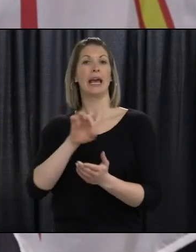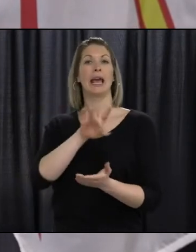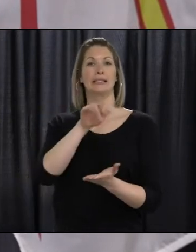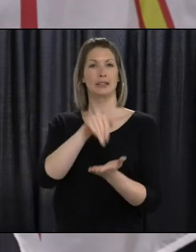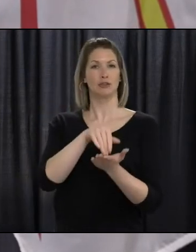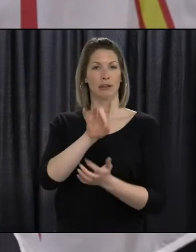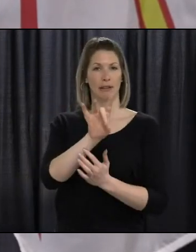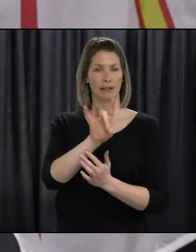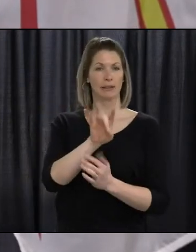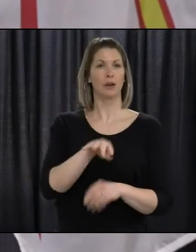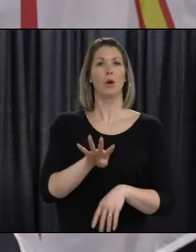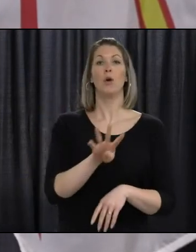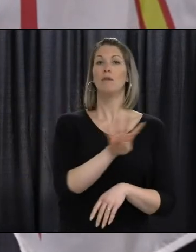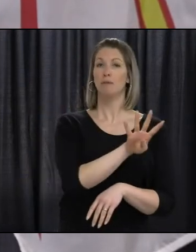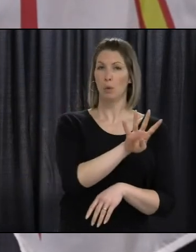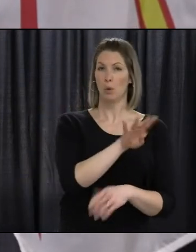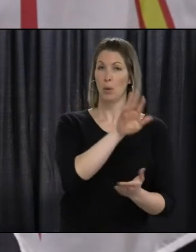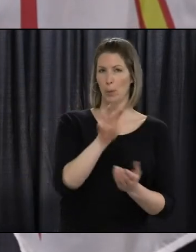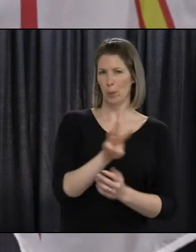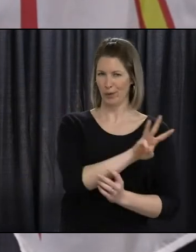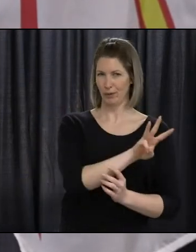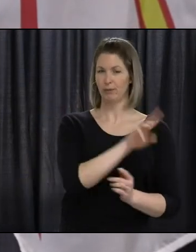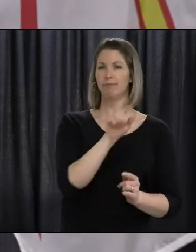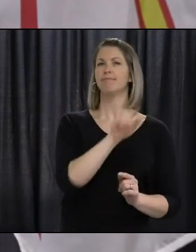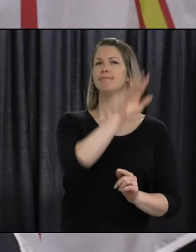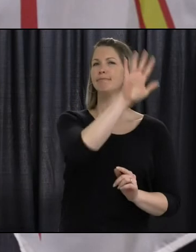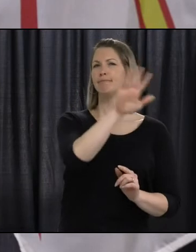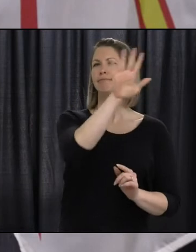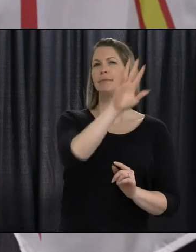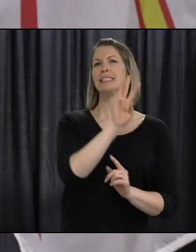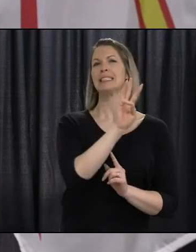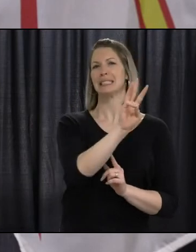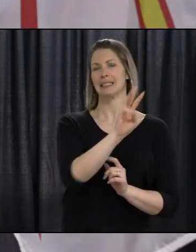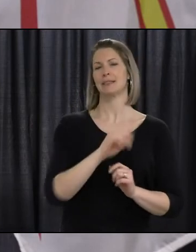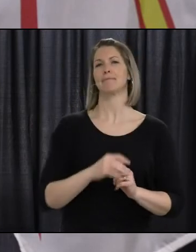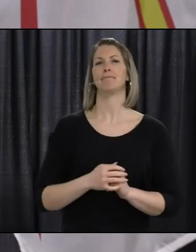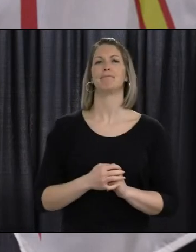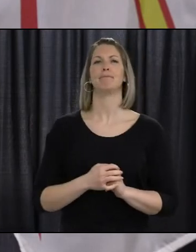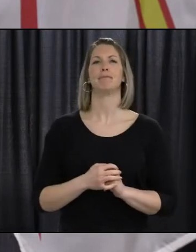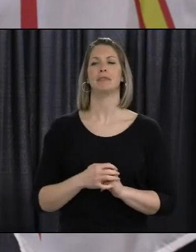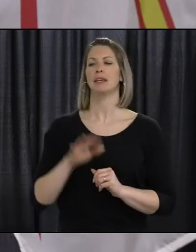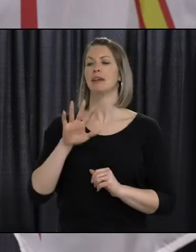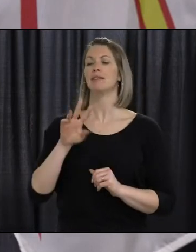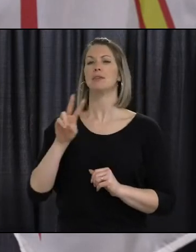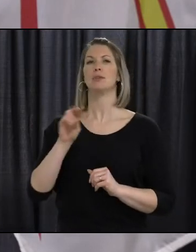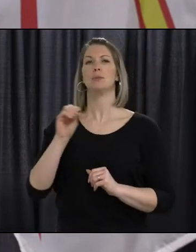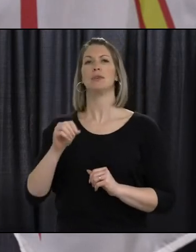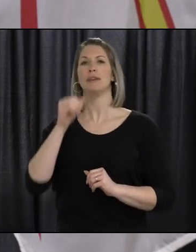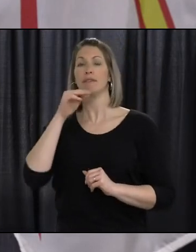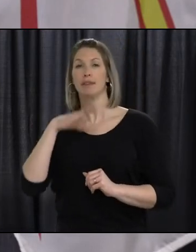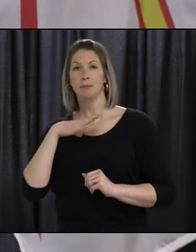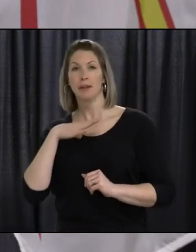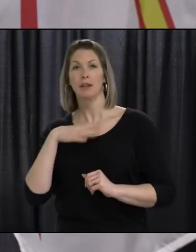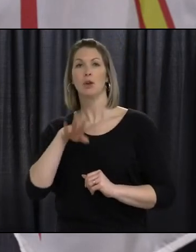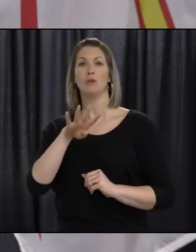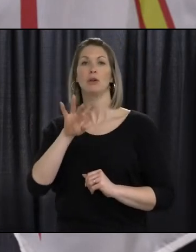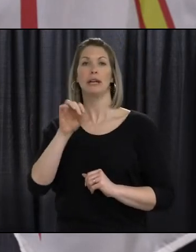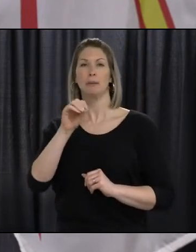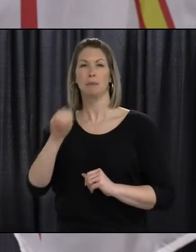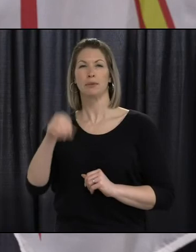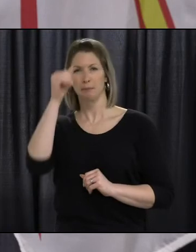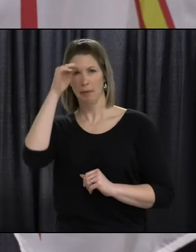Central, 4 in Western, and 6 in Labrador-Grenville Health. 52% of cases are female and 48% are